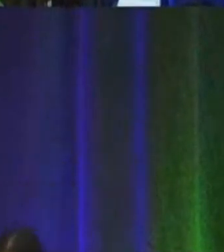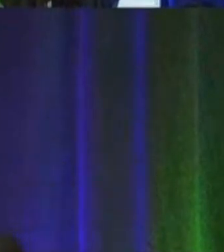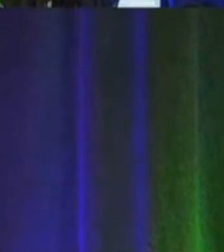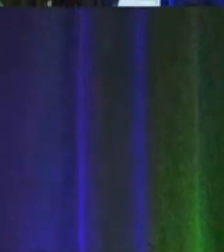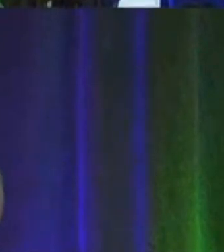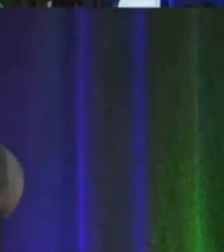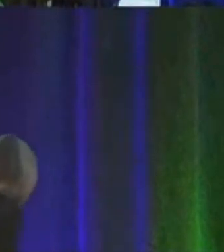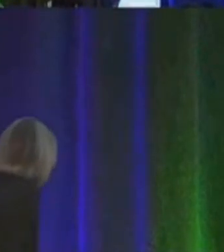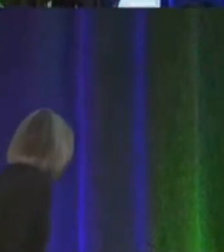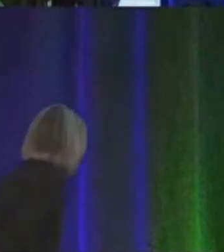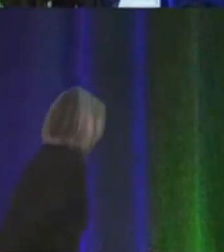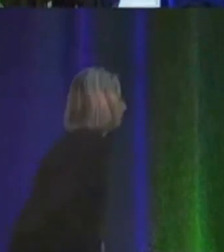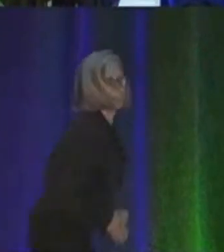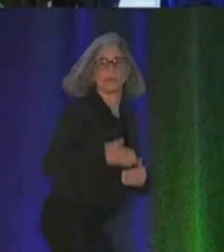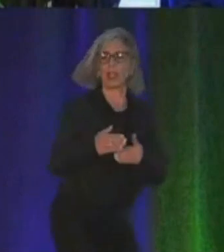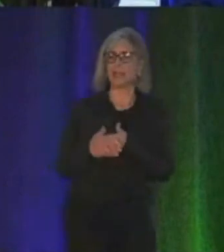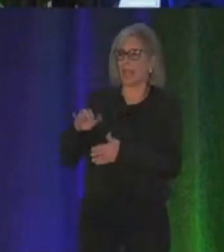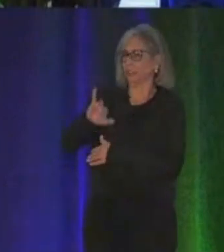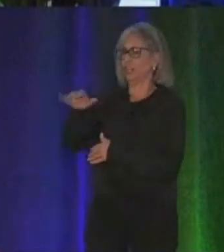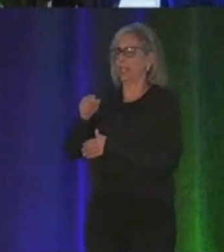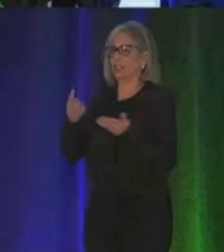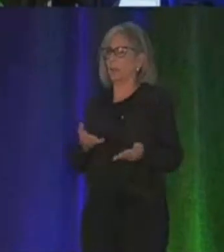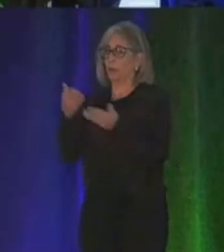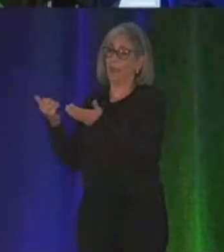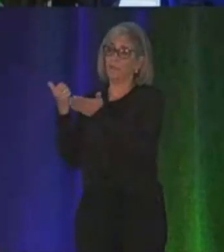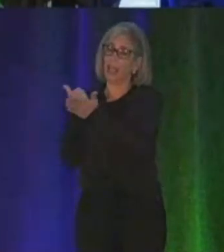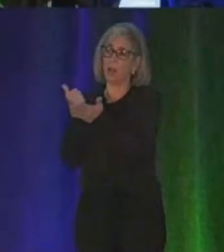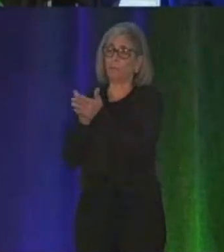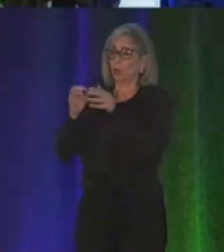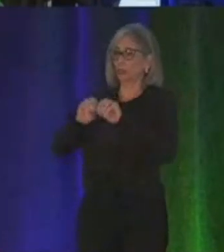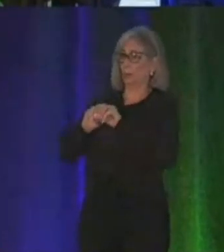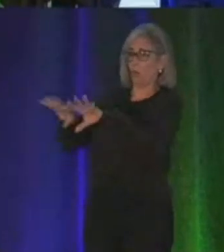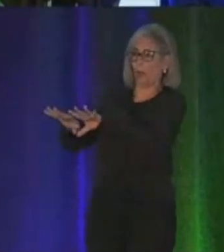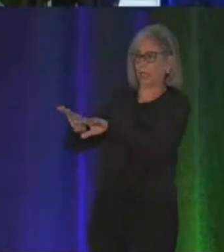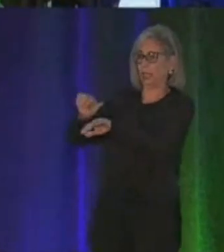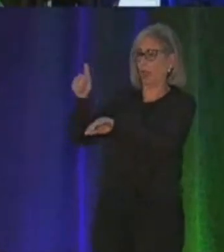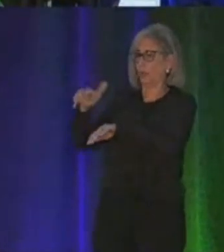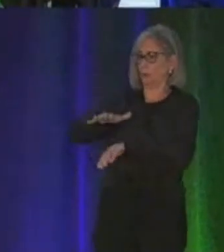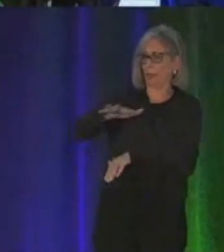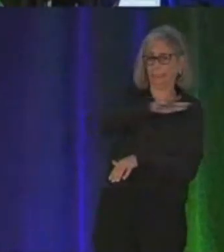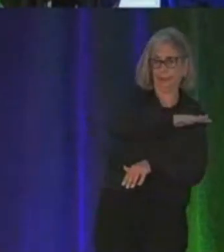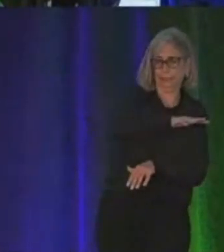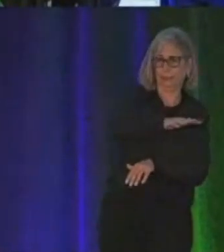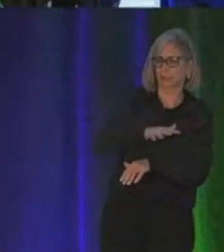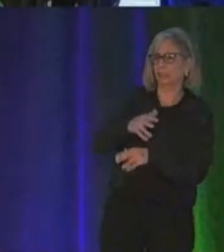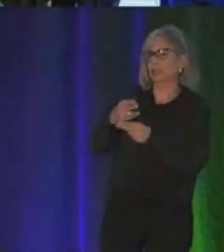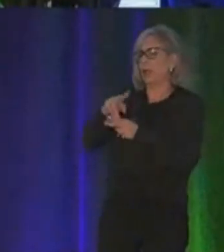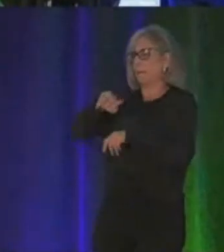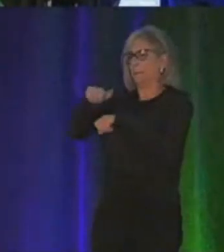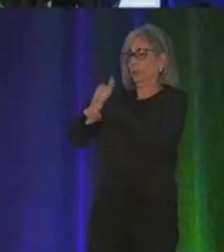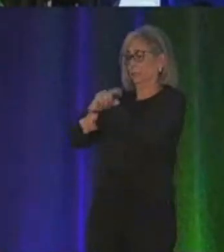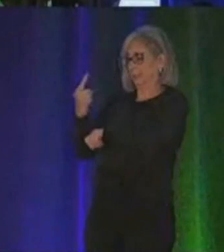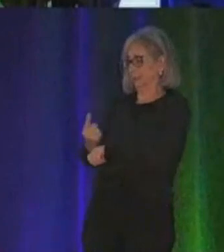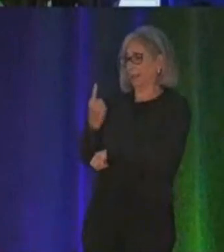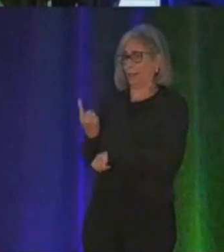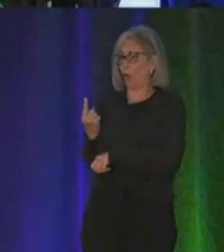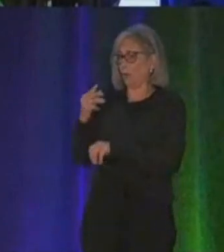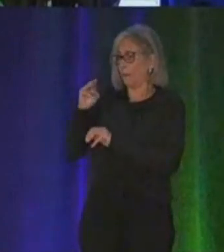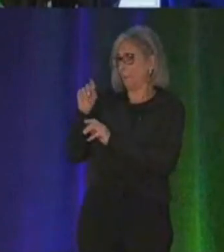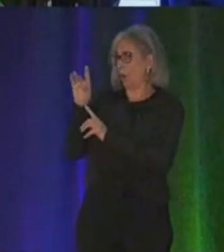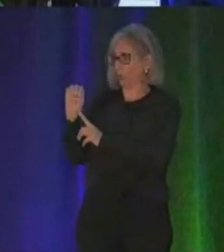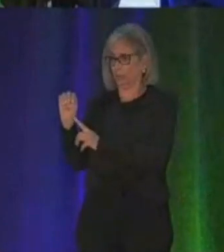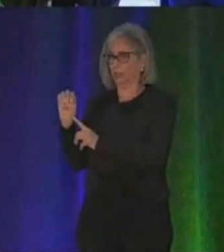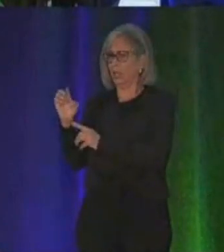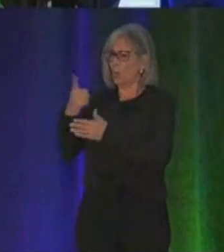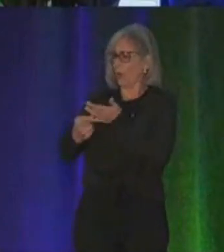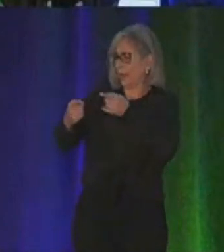it, they do provide some help to get you deploying in other places. They have something called building in standalone mode. What this